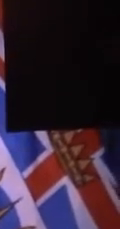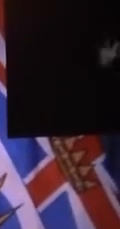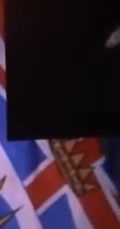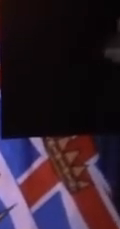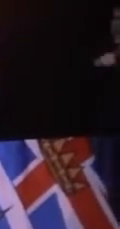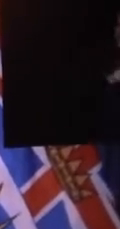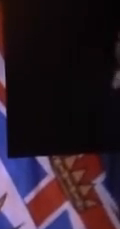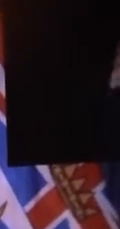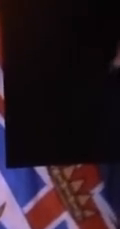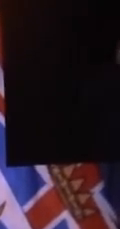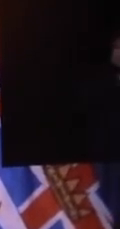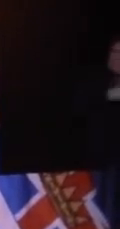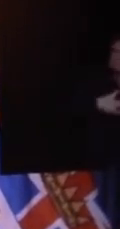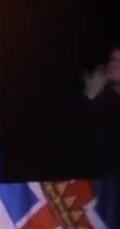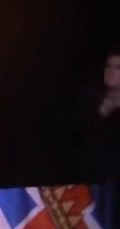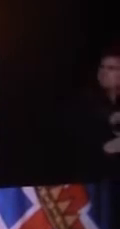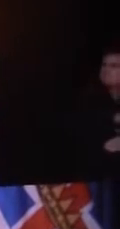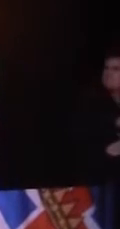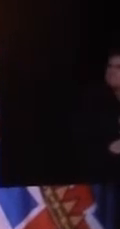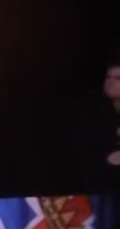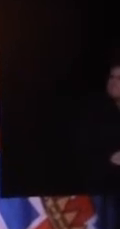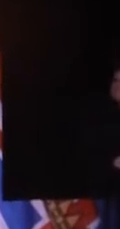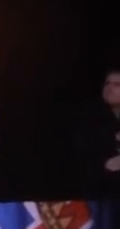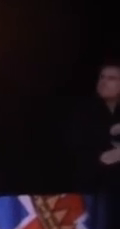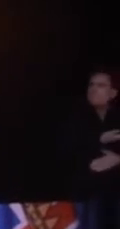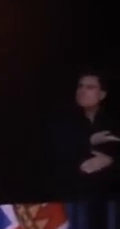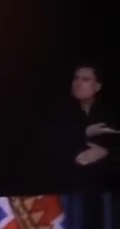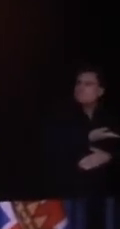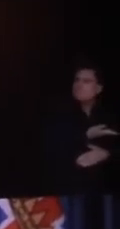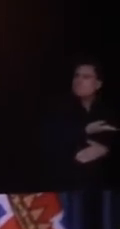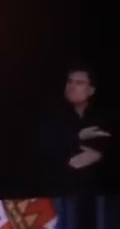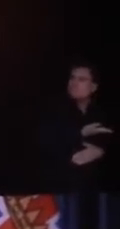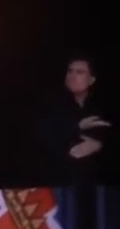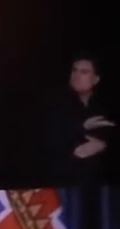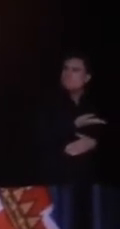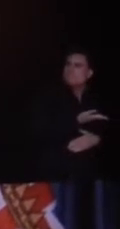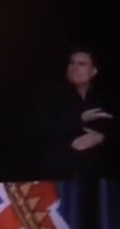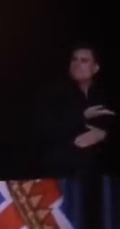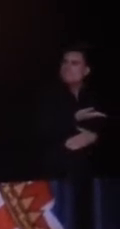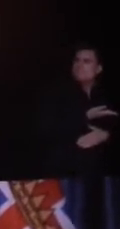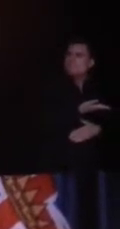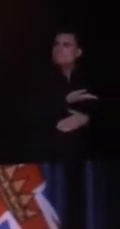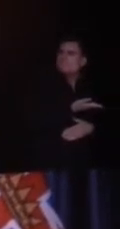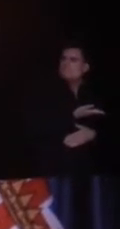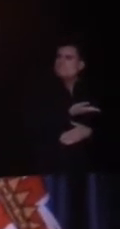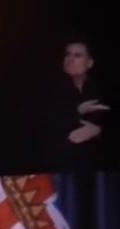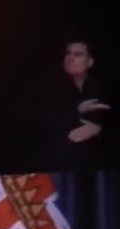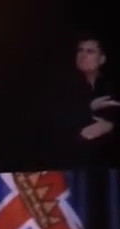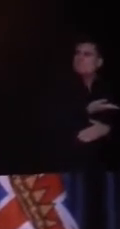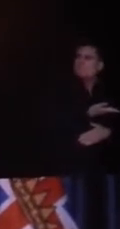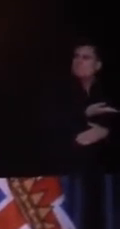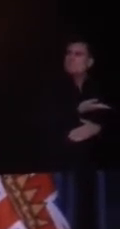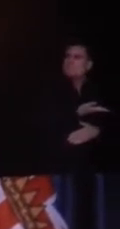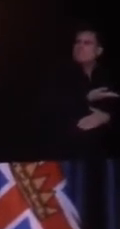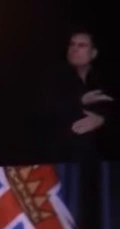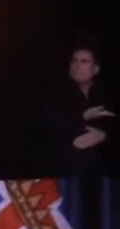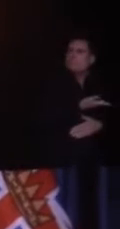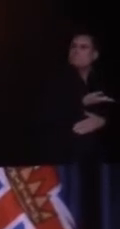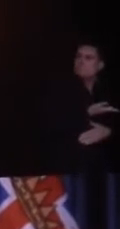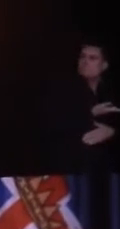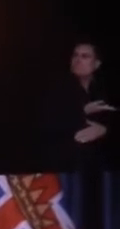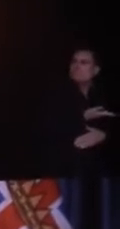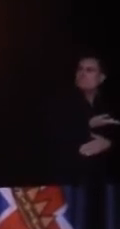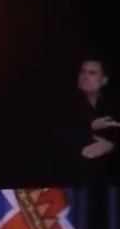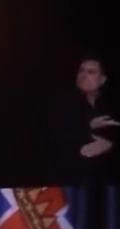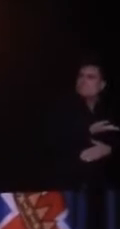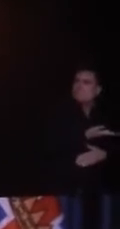I don't know if that's the right way forward. I don't know if that's the right way forward because we don't want to get fucking caught. That's